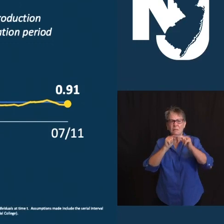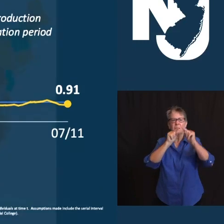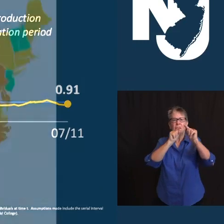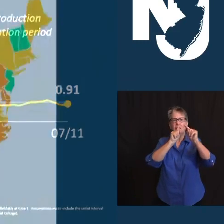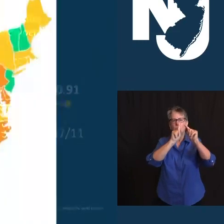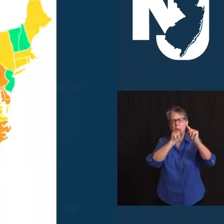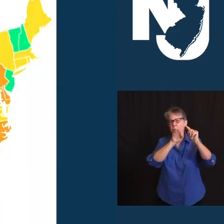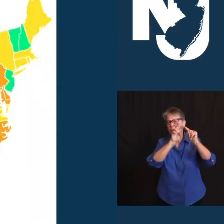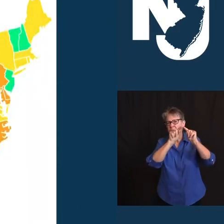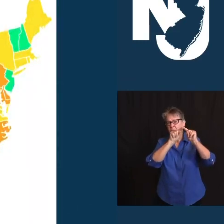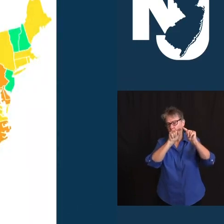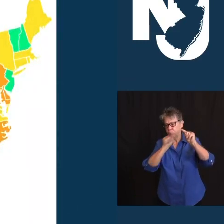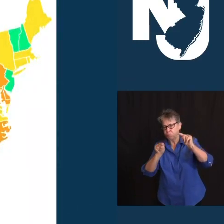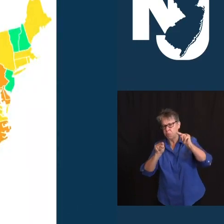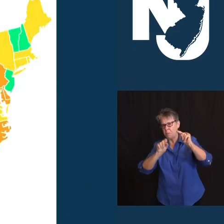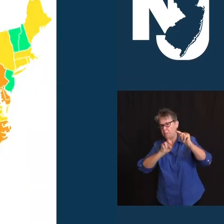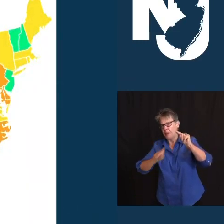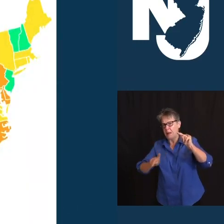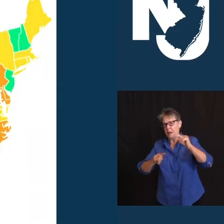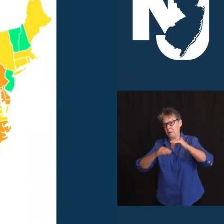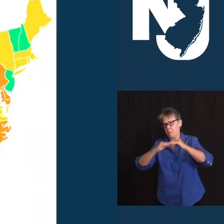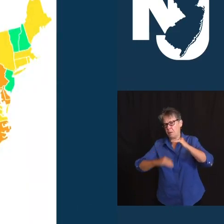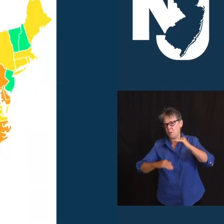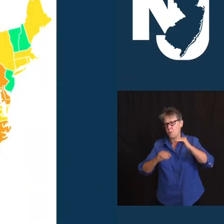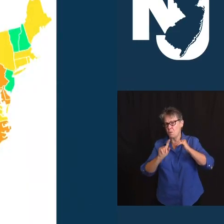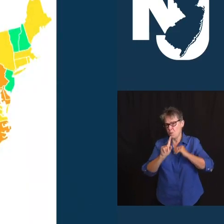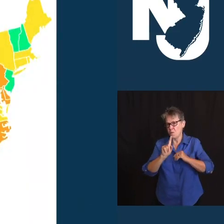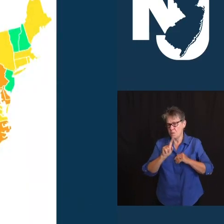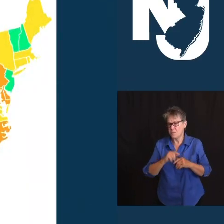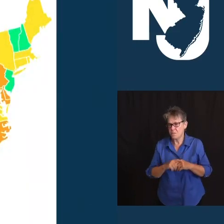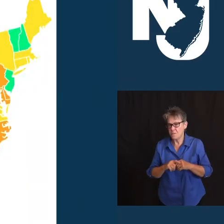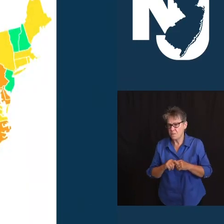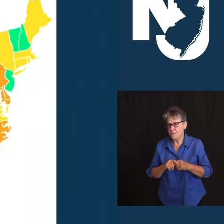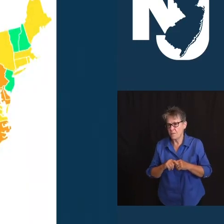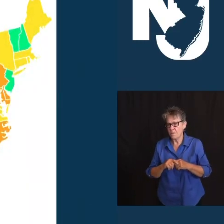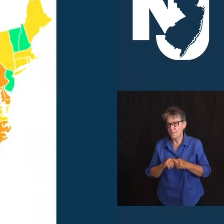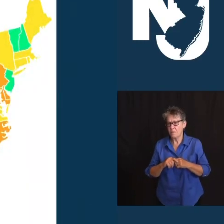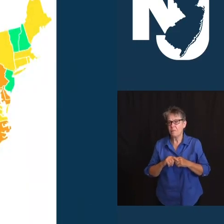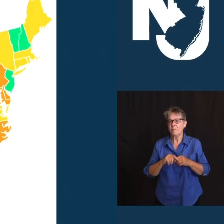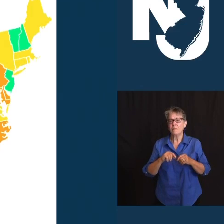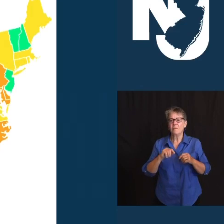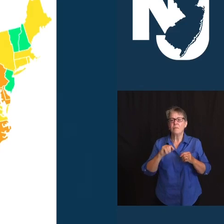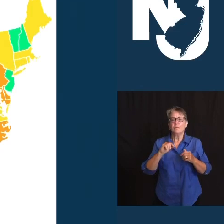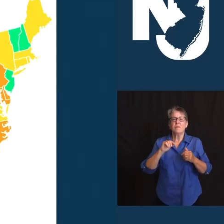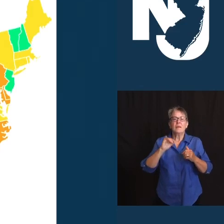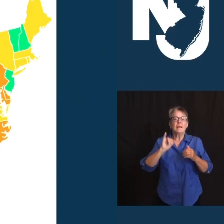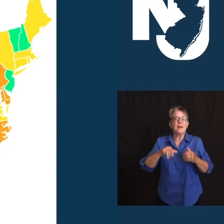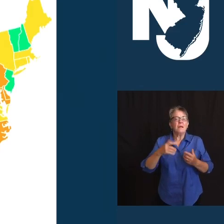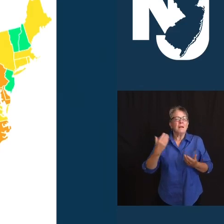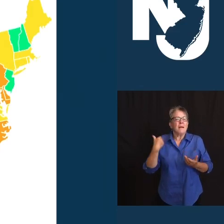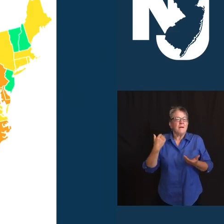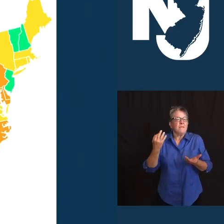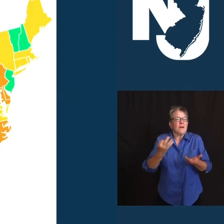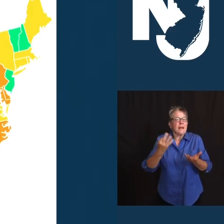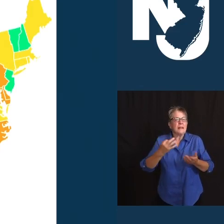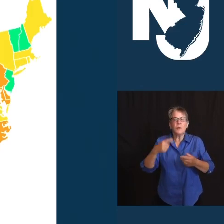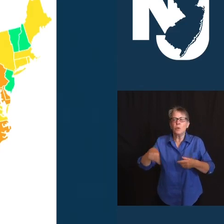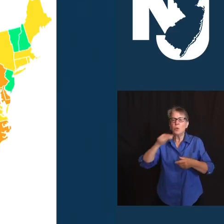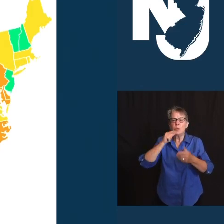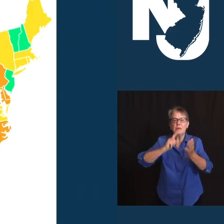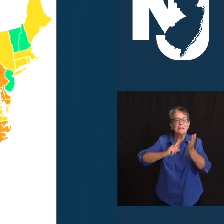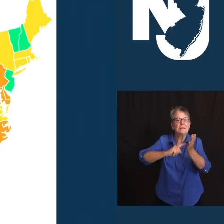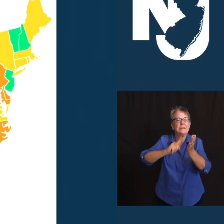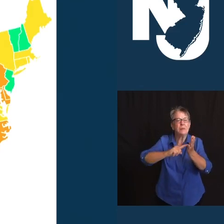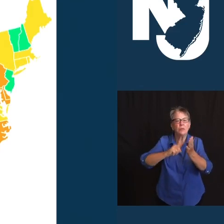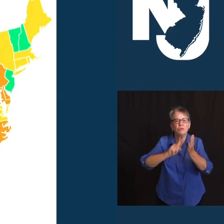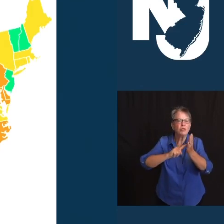Friday, the independent health researchers at covidactnow.org rated New Jersey as one of only 3 states that is now